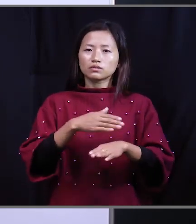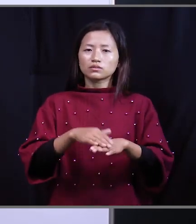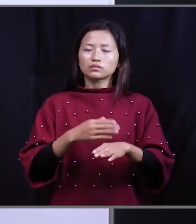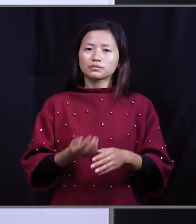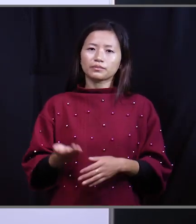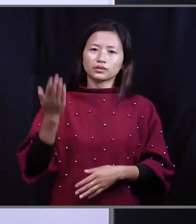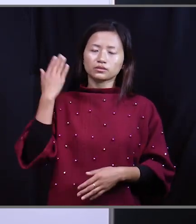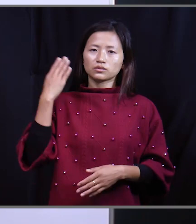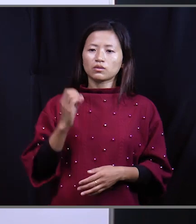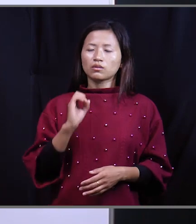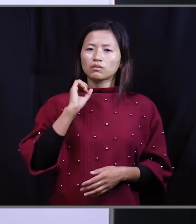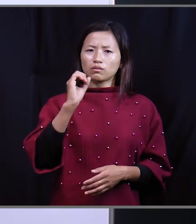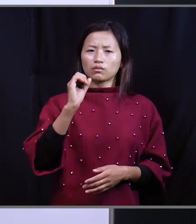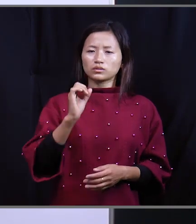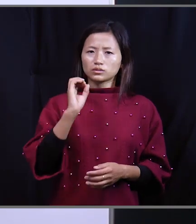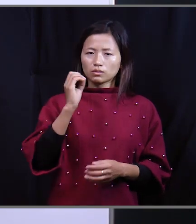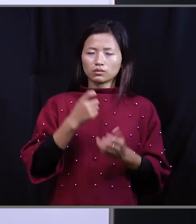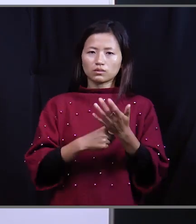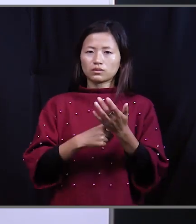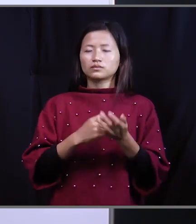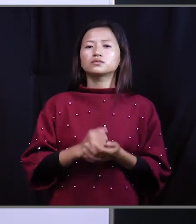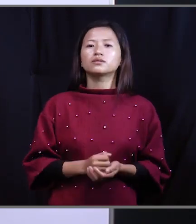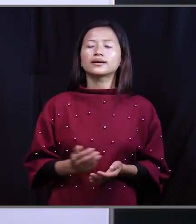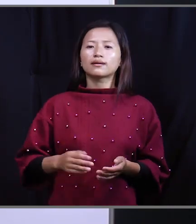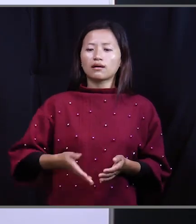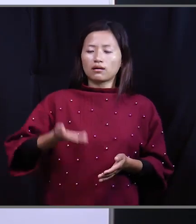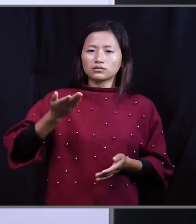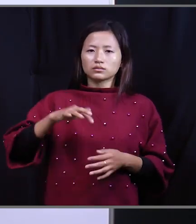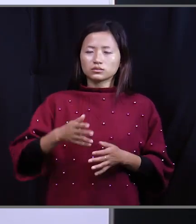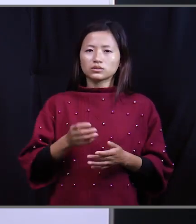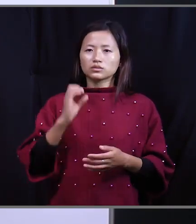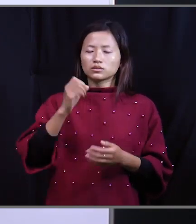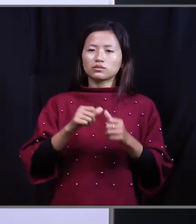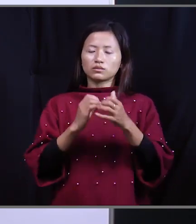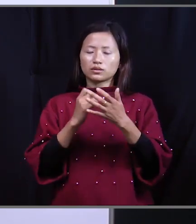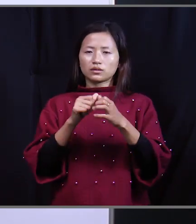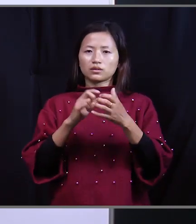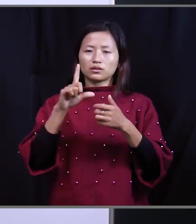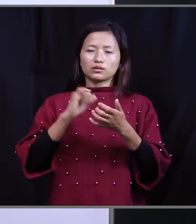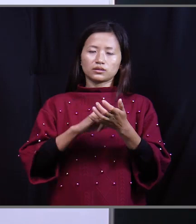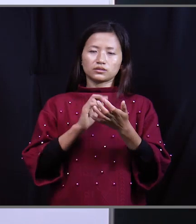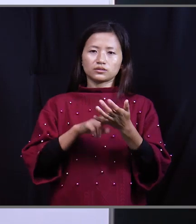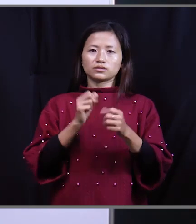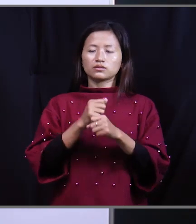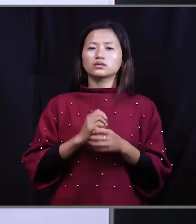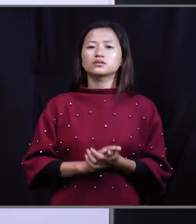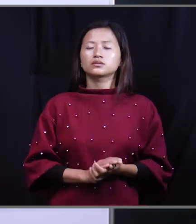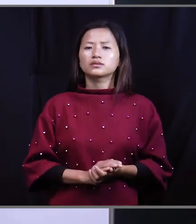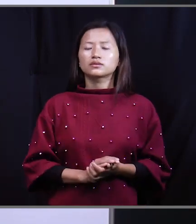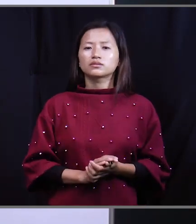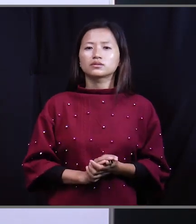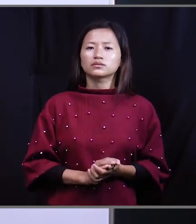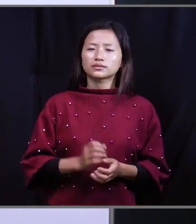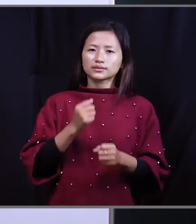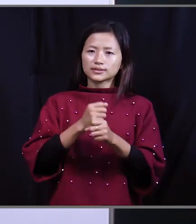to its original structure of uncoiling of the genetic material. This uncoiling